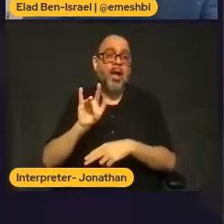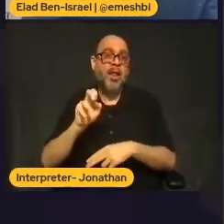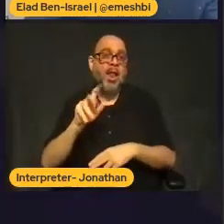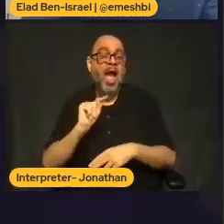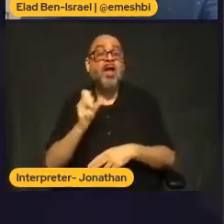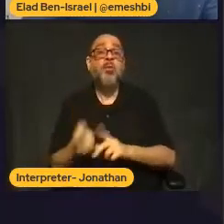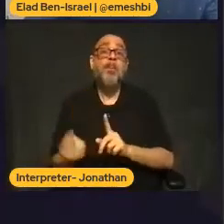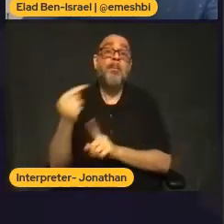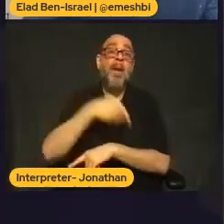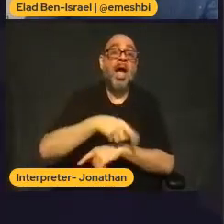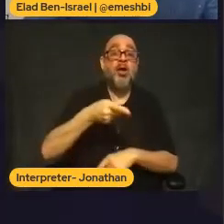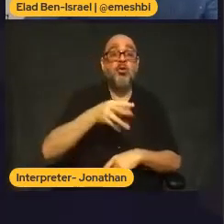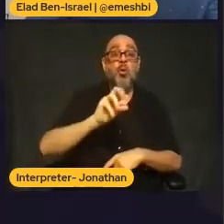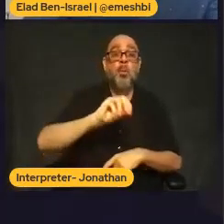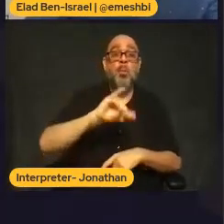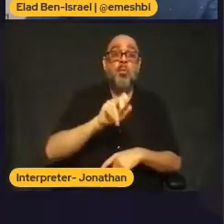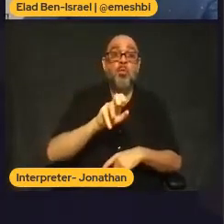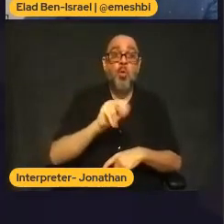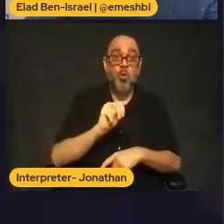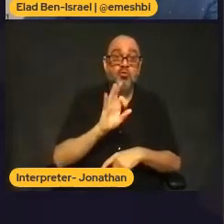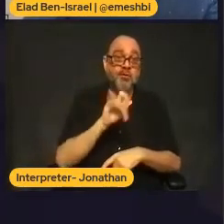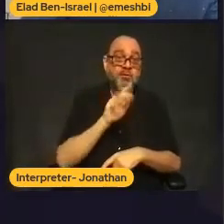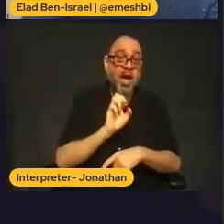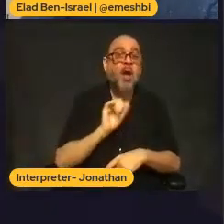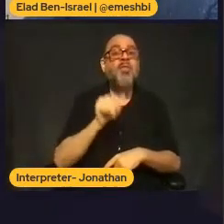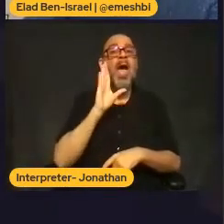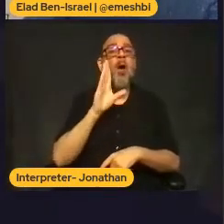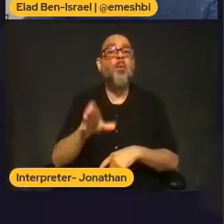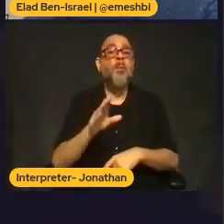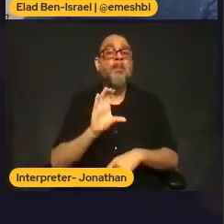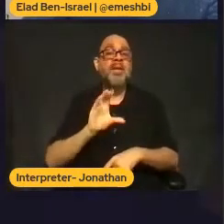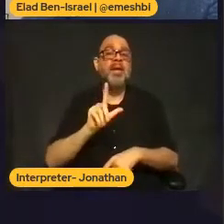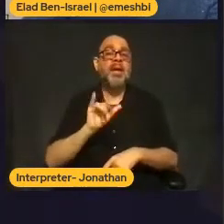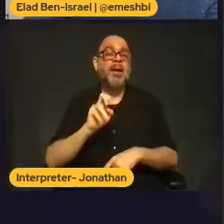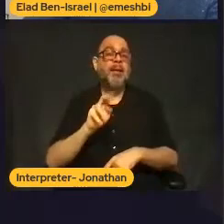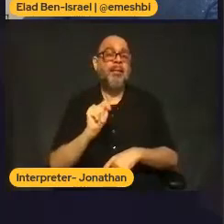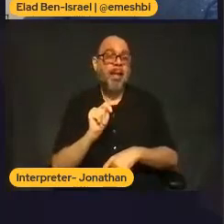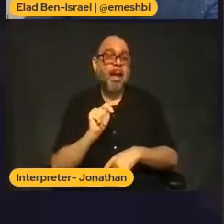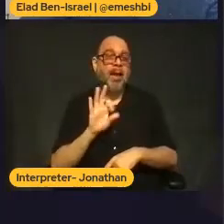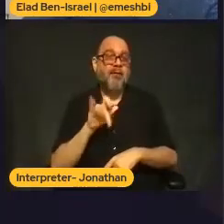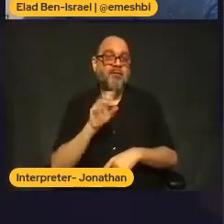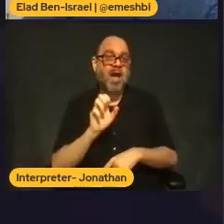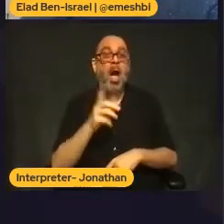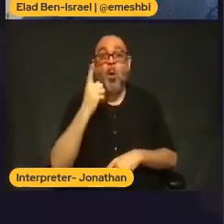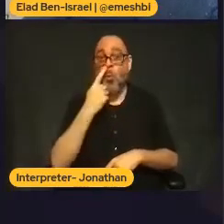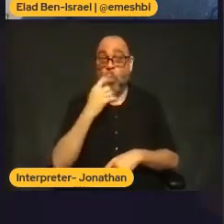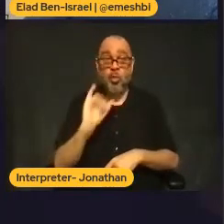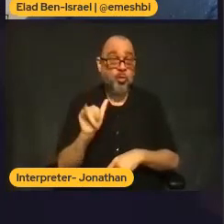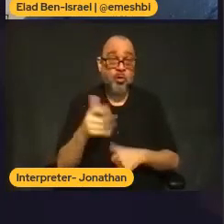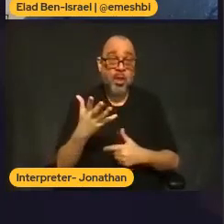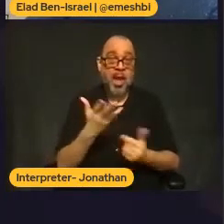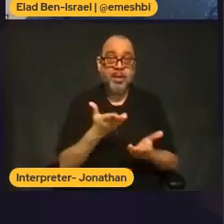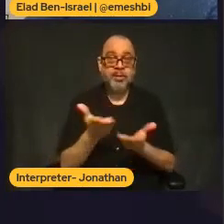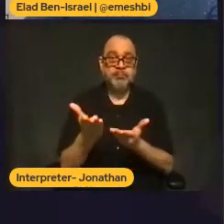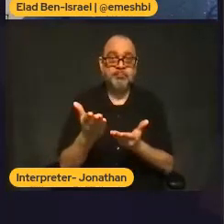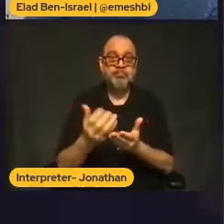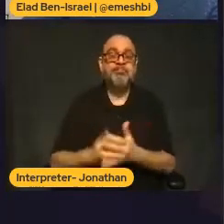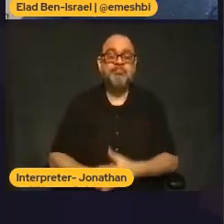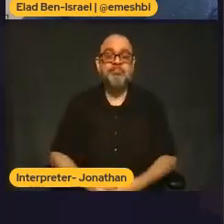and that's going to be the client file. And the client file is going to look like this. And that's going to actually be a little bit